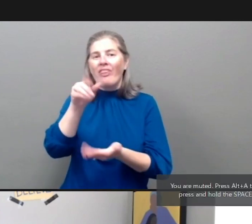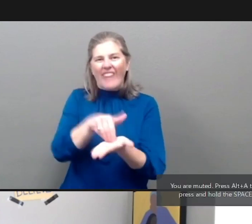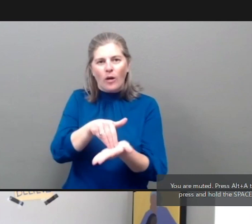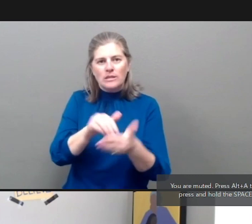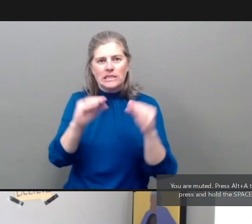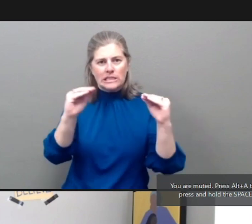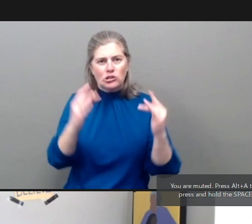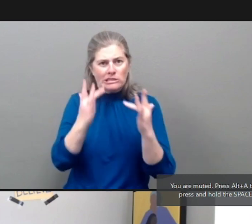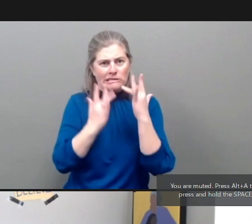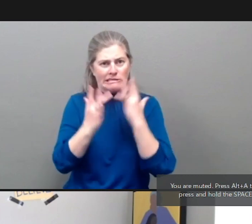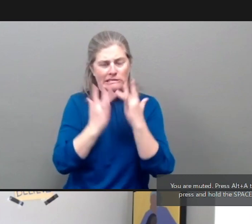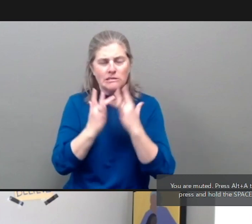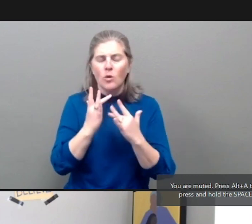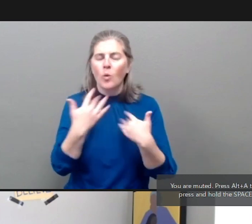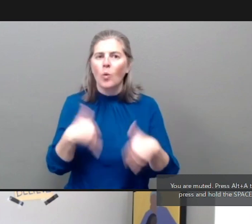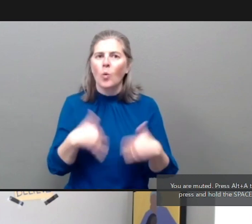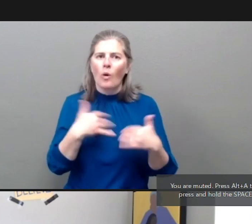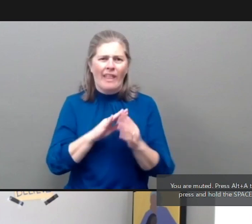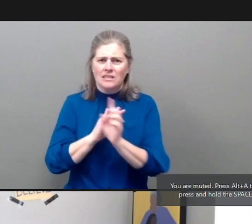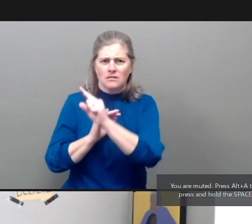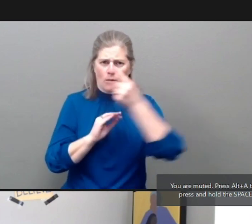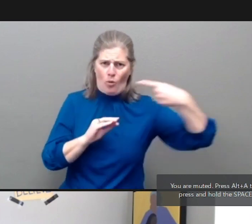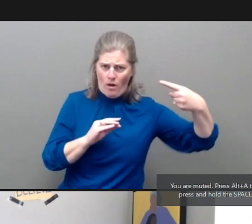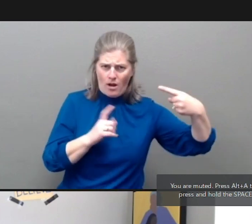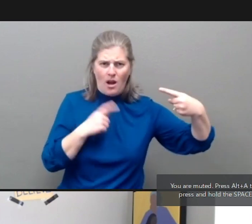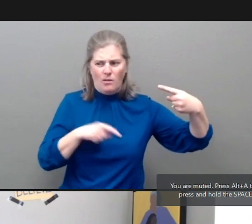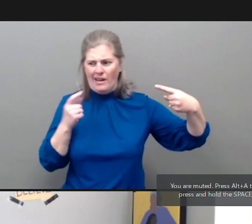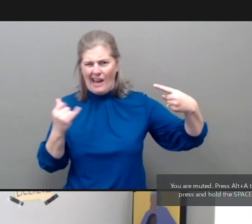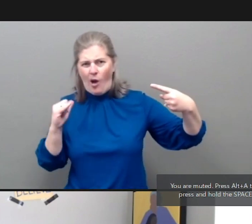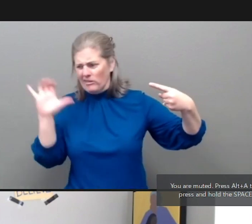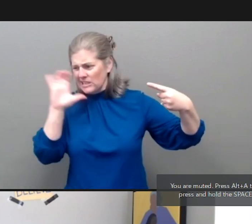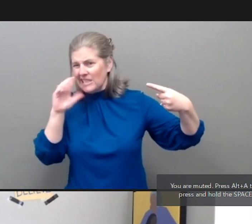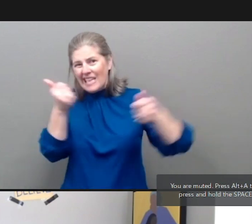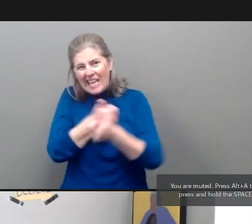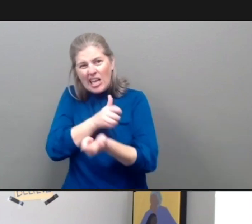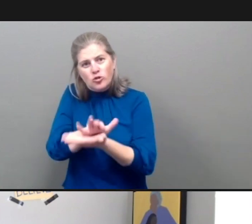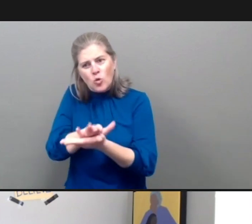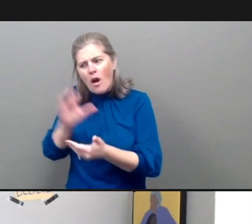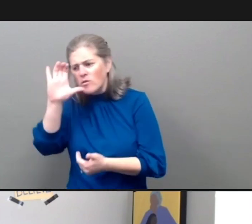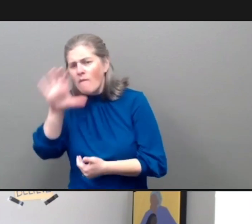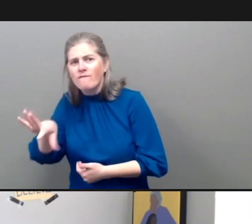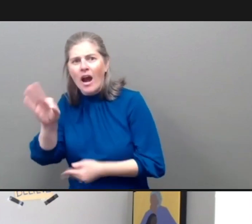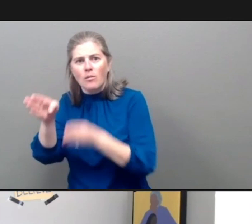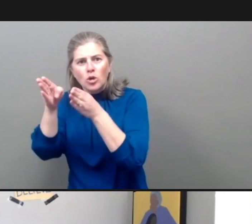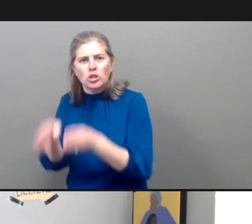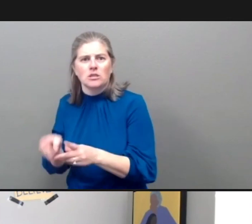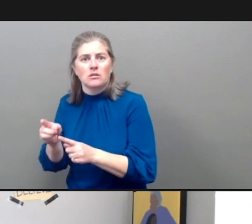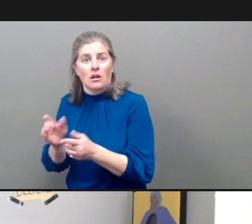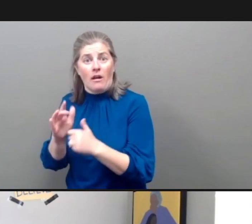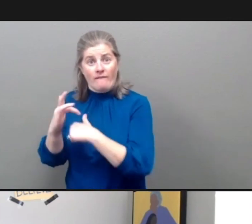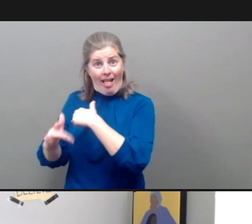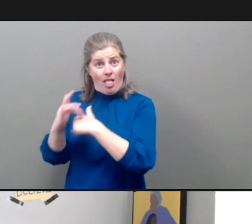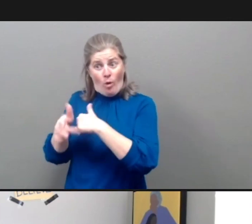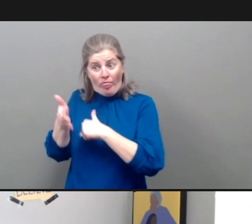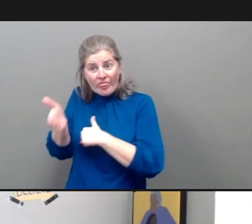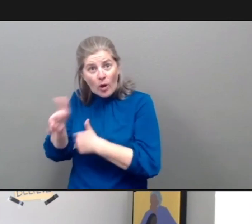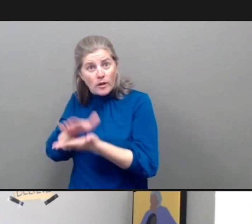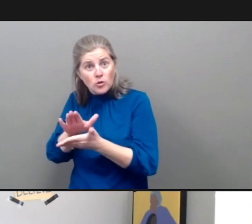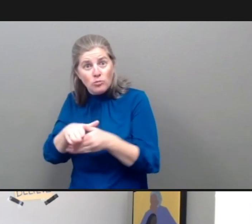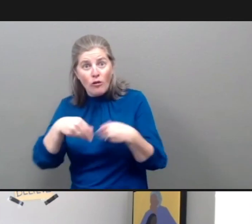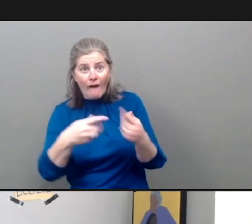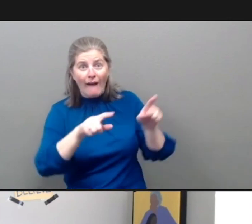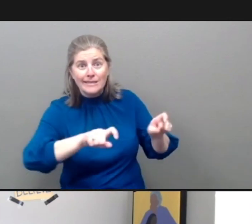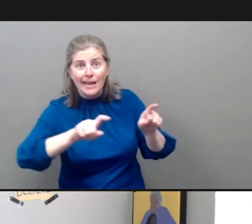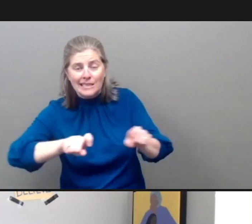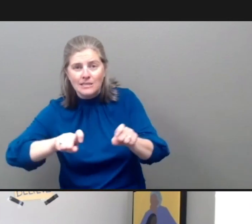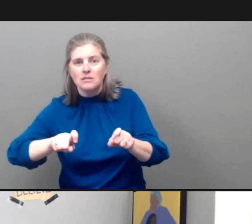that's by far our number one priority. But this is finding a person that can, first of all, be available in the school to give the test, secondly,